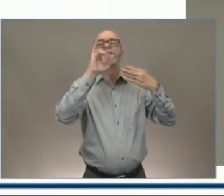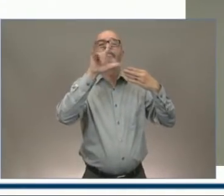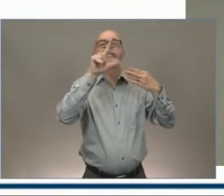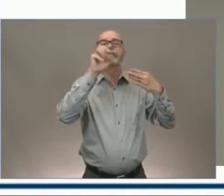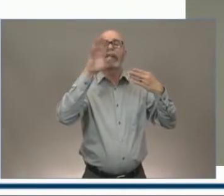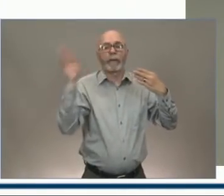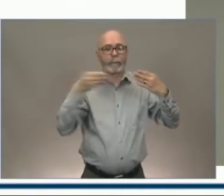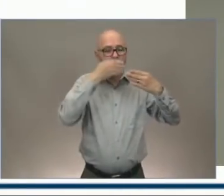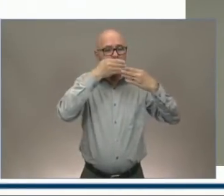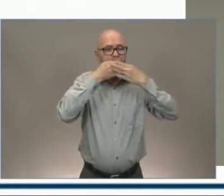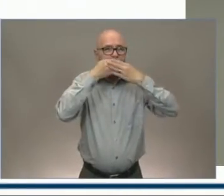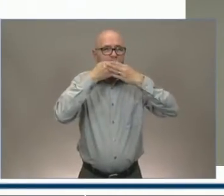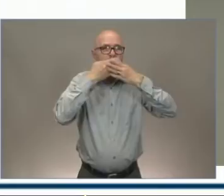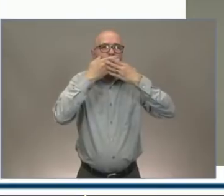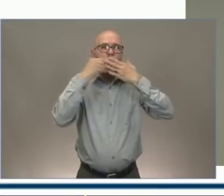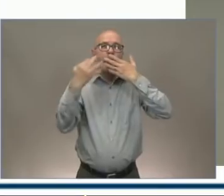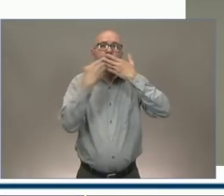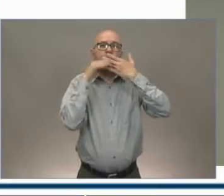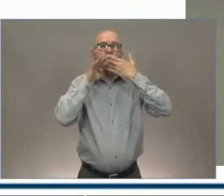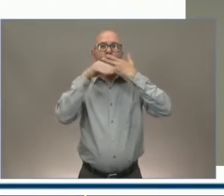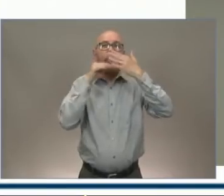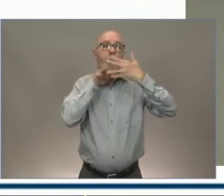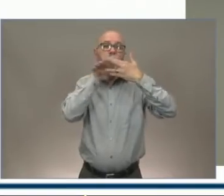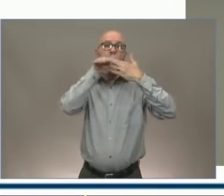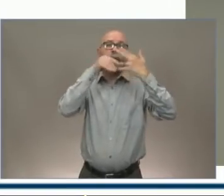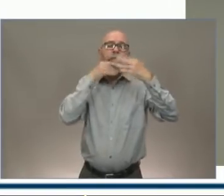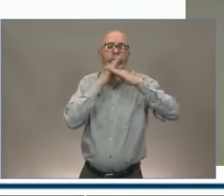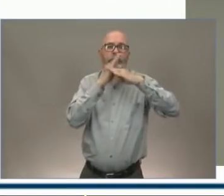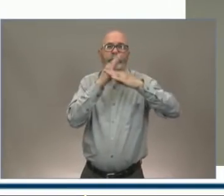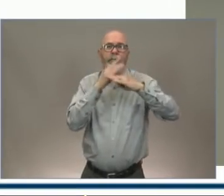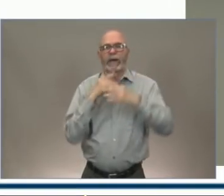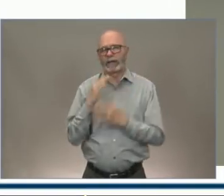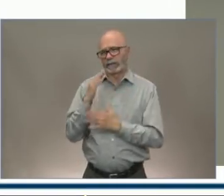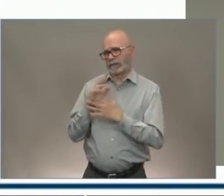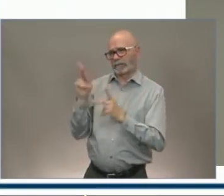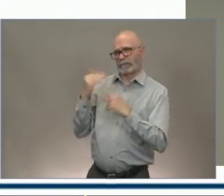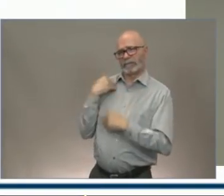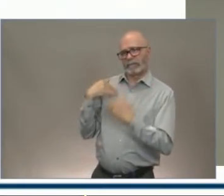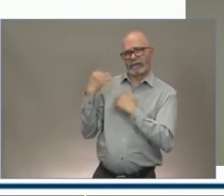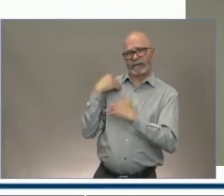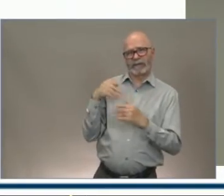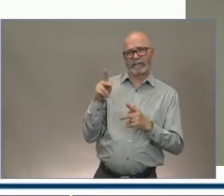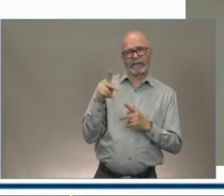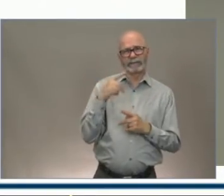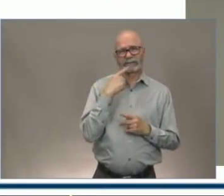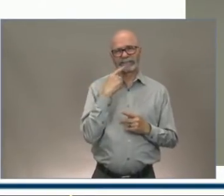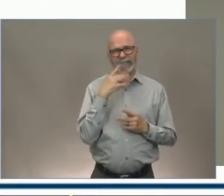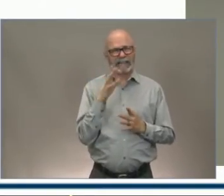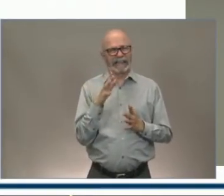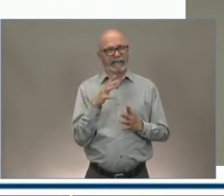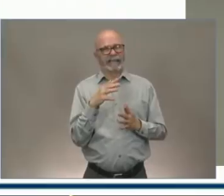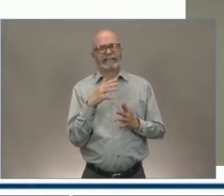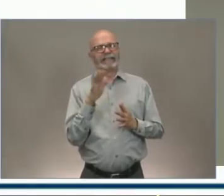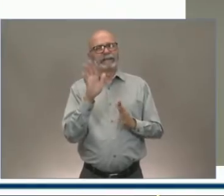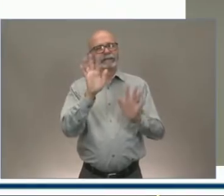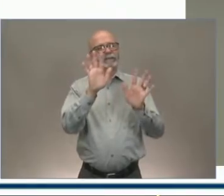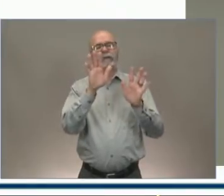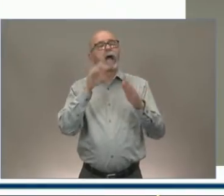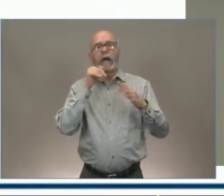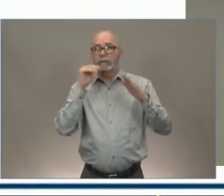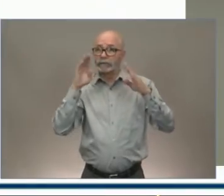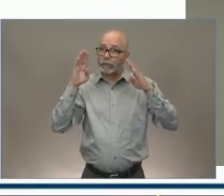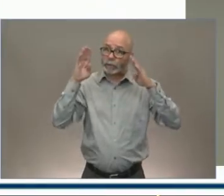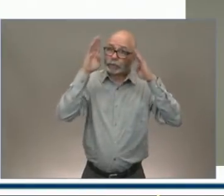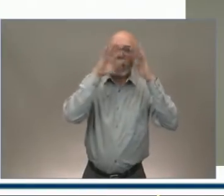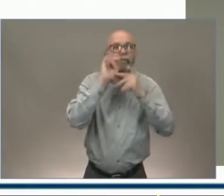I also, every time I've been asked this question, I say, that people not worrying so much about what the type of mask you're wearing perhaps, but are